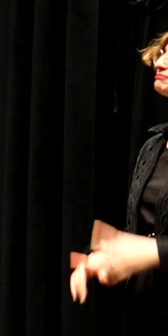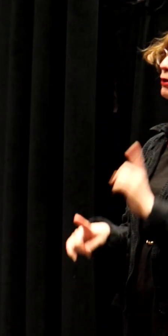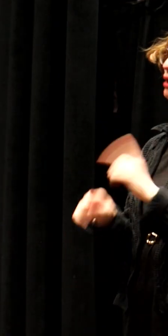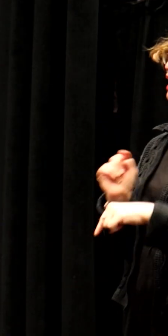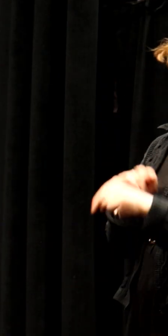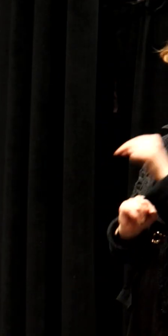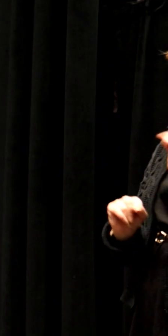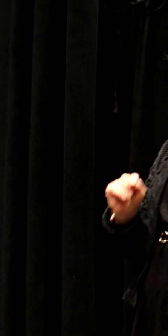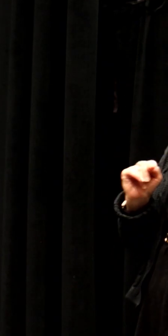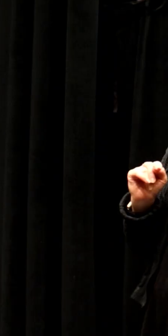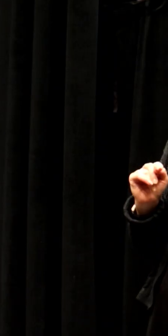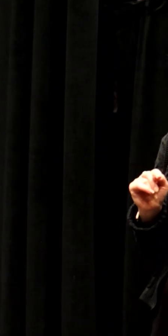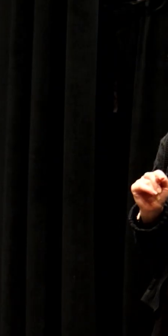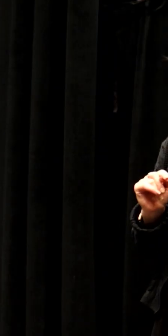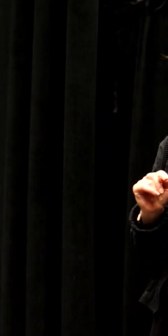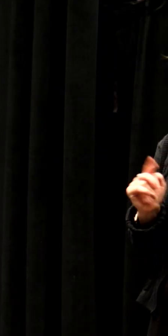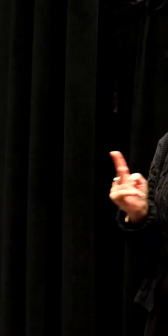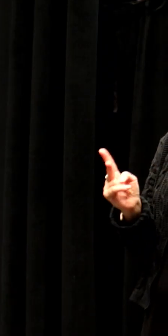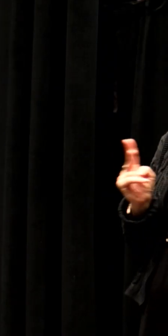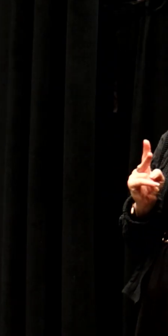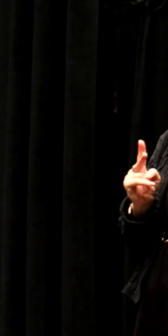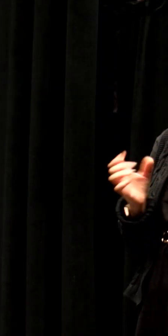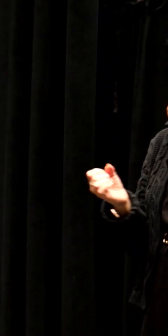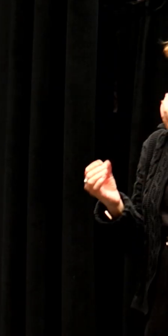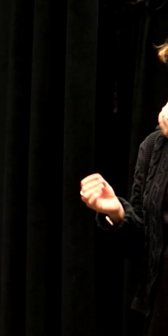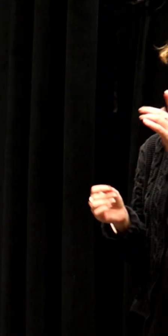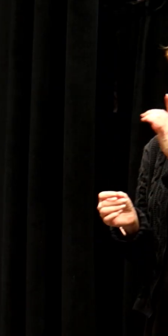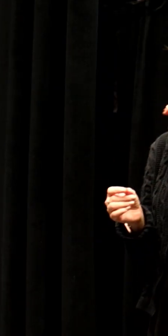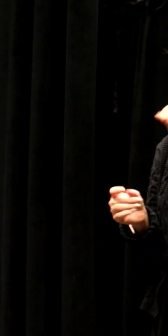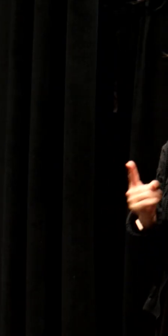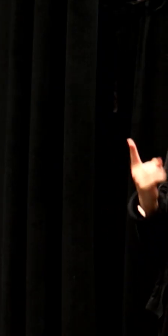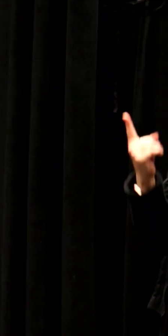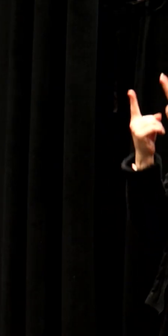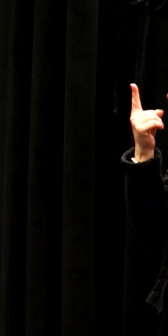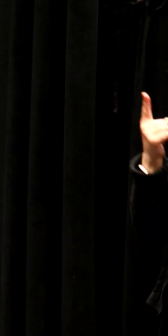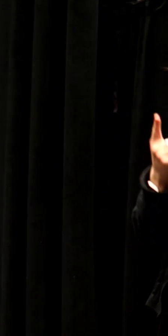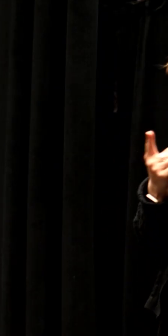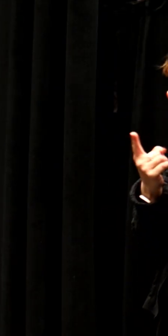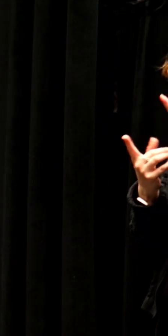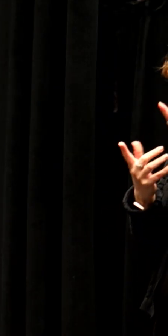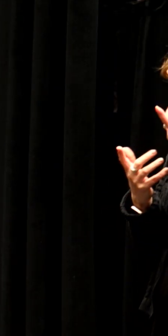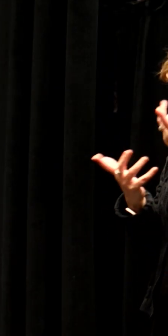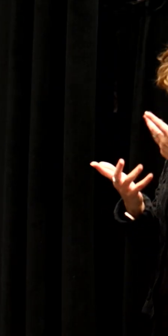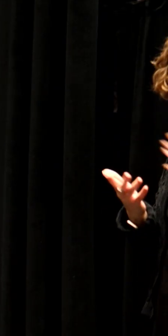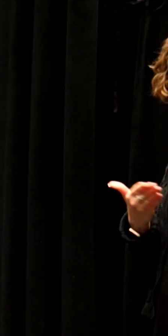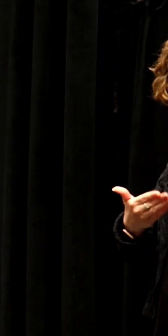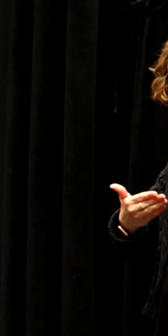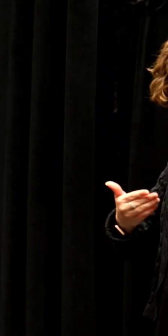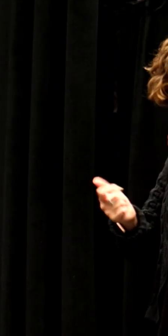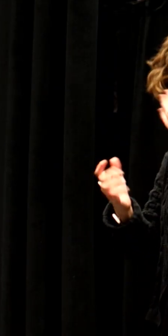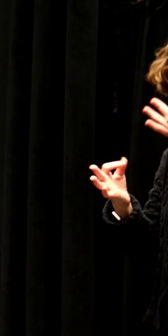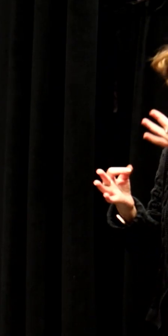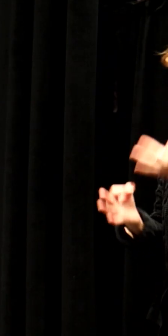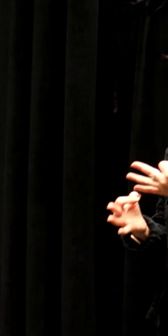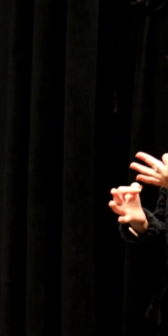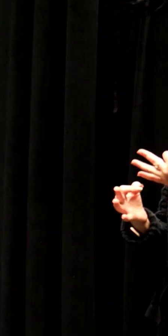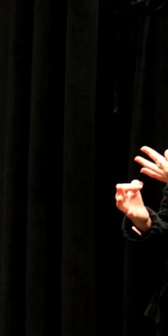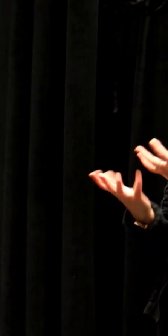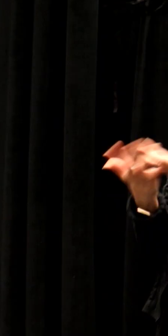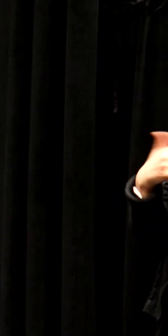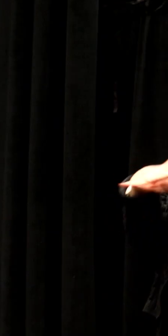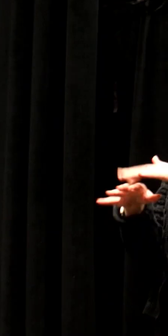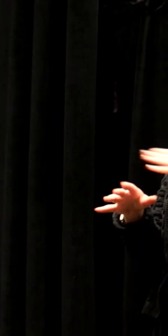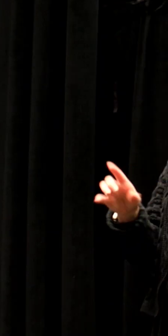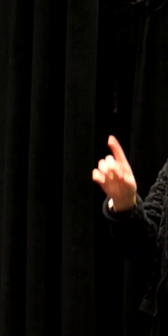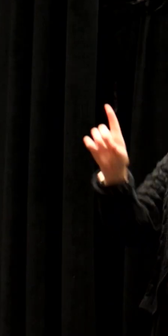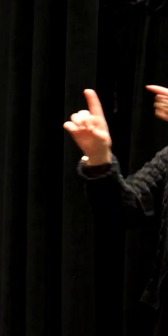it's a pretty tough decision, but think about it. Think about why you're doing that and what's the best decision for you. Sorry, I don't